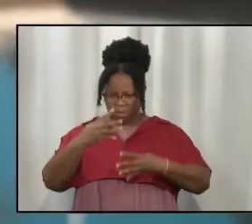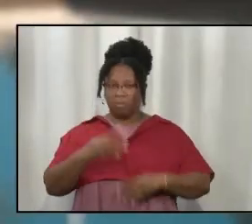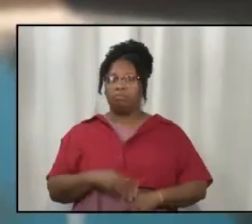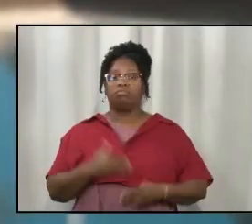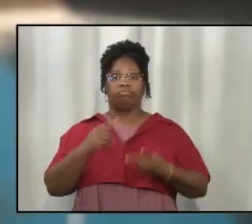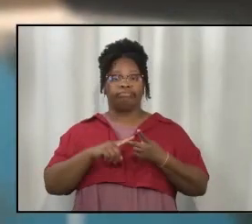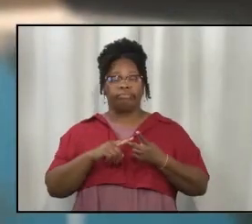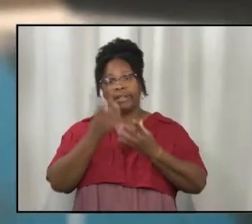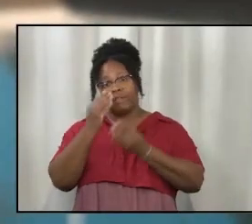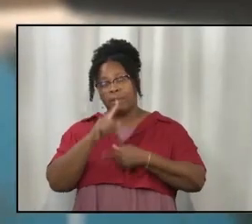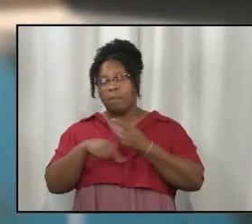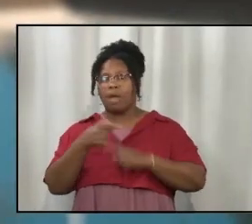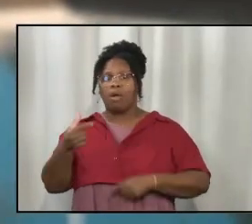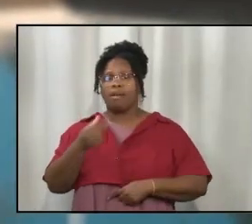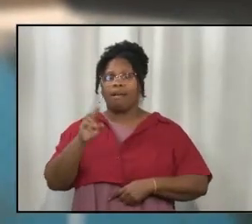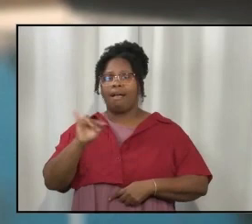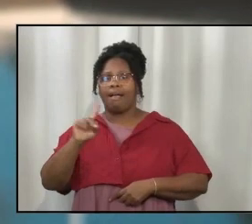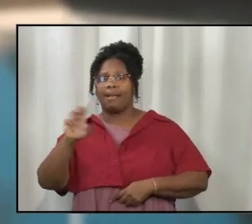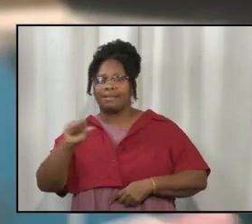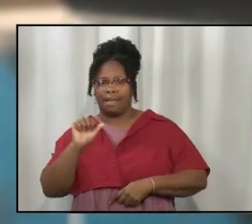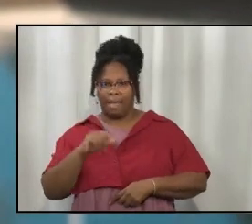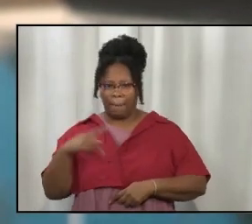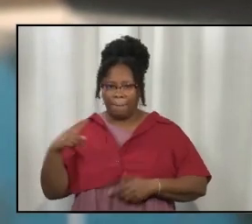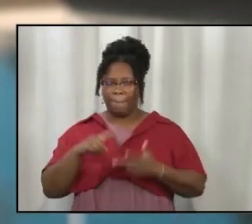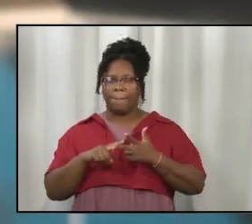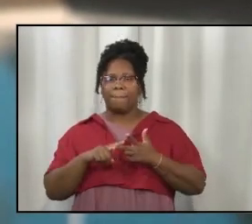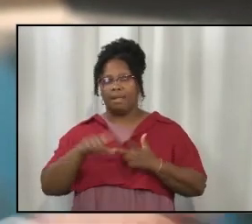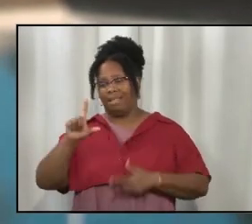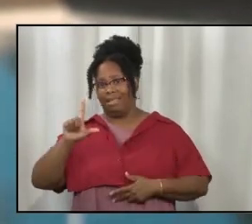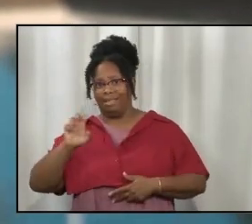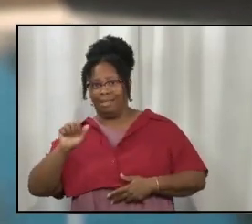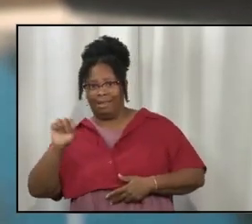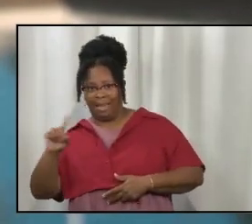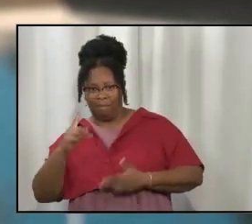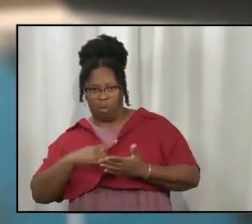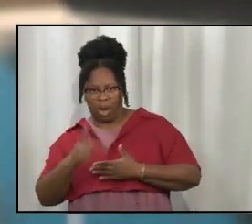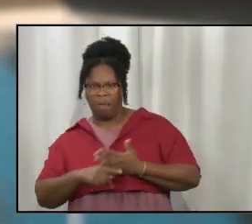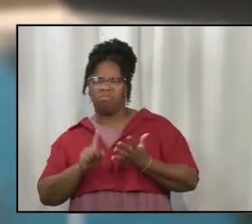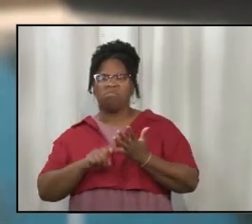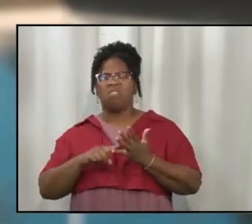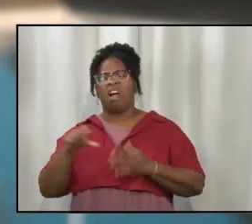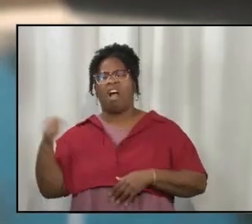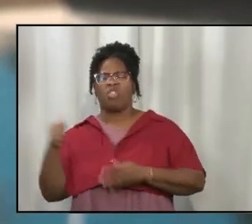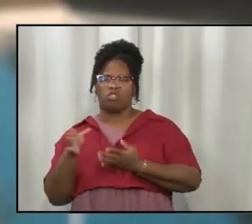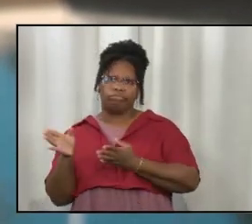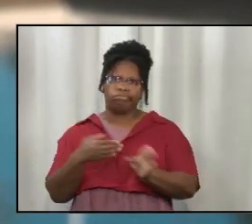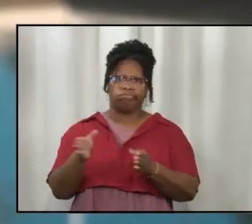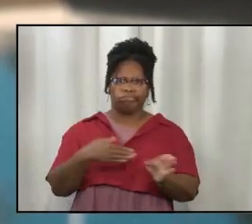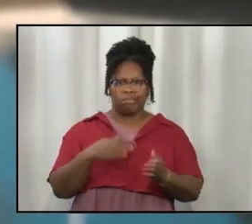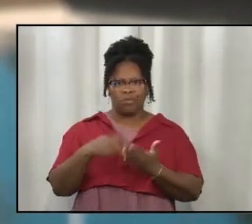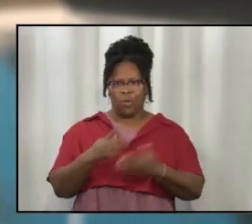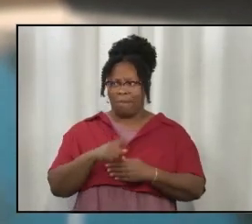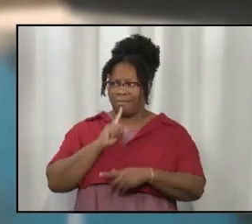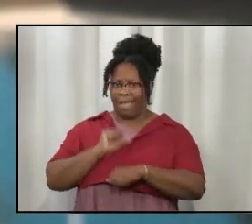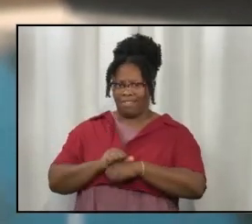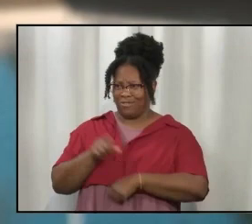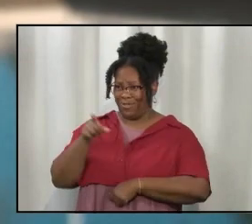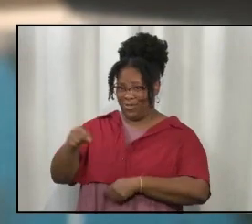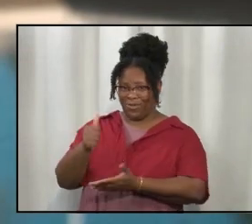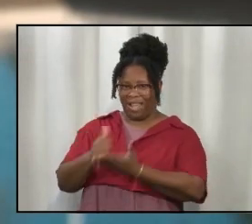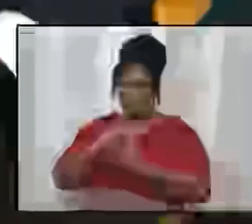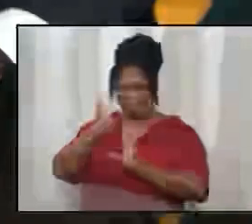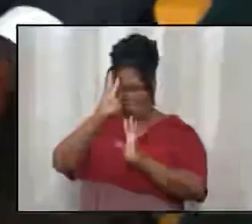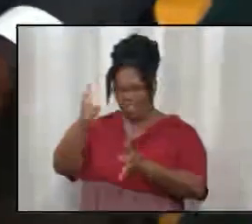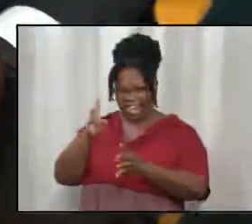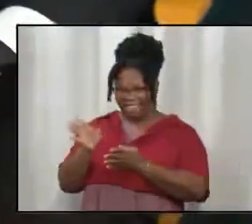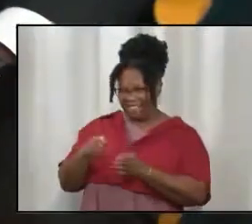There's information about the Law Enforcement Assisted Diversion Program and all the other diversion programs. Right. In fact, you've helped us create some of our diversion programs over the